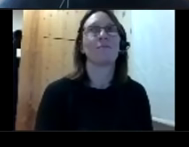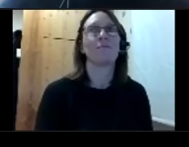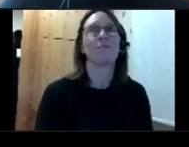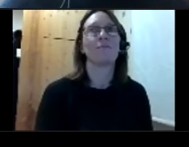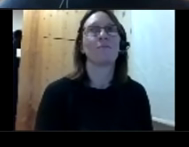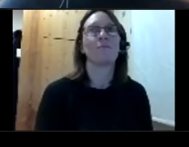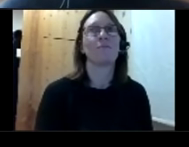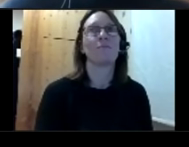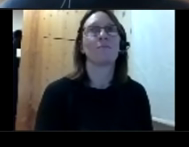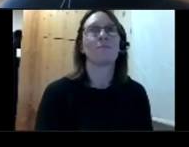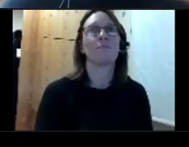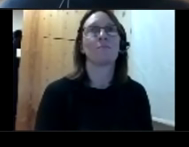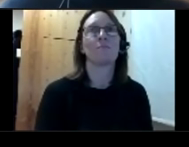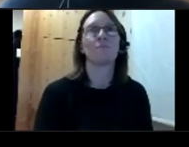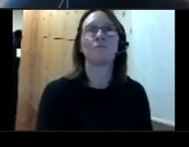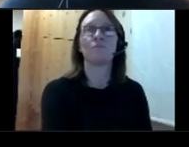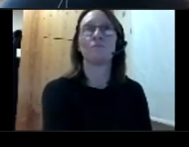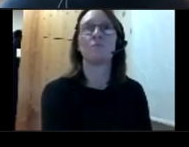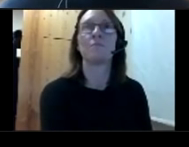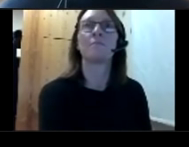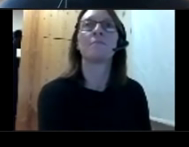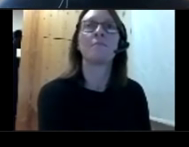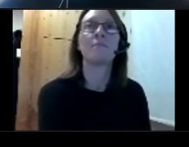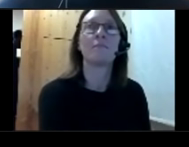than nothing, and obviously